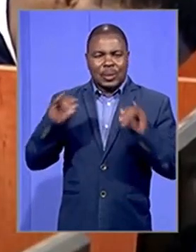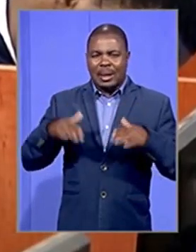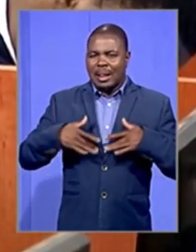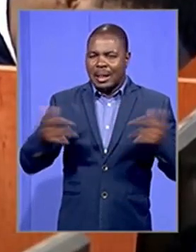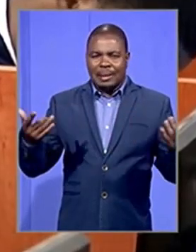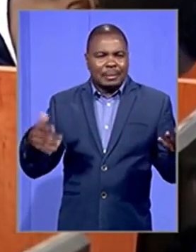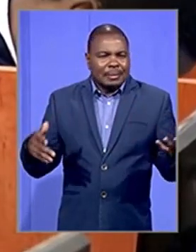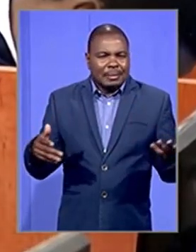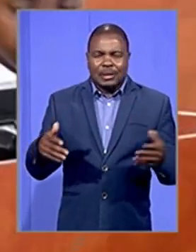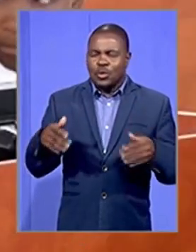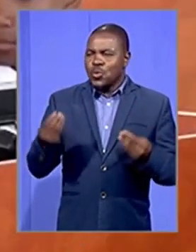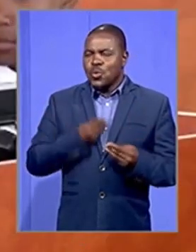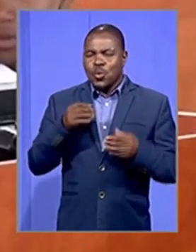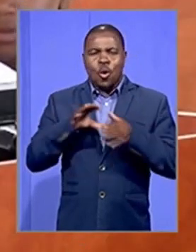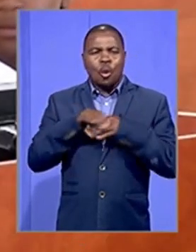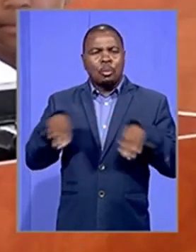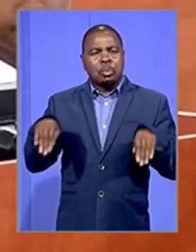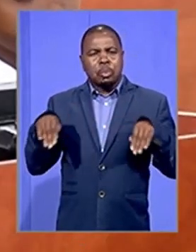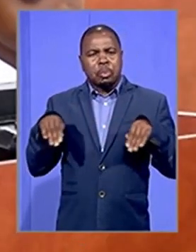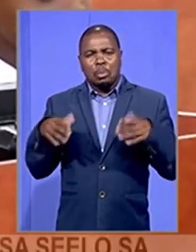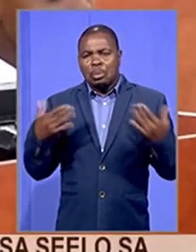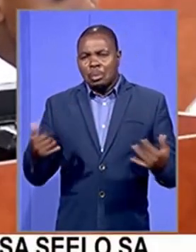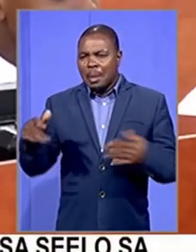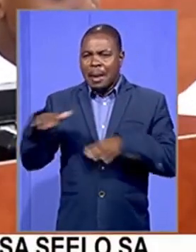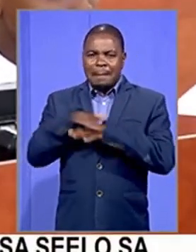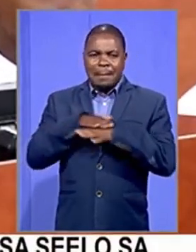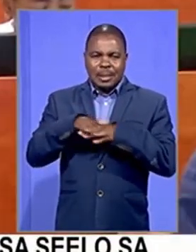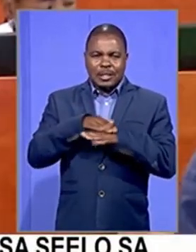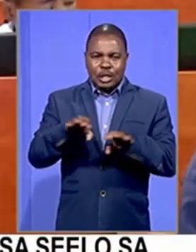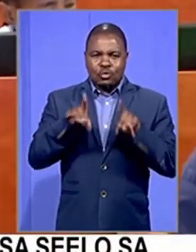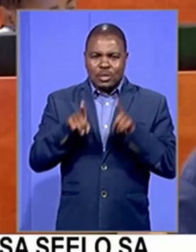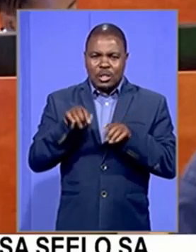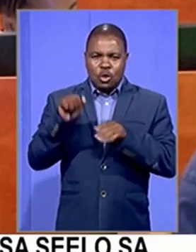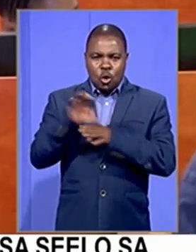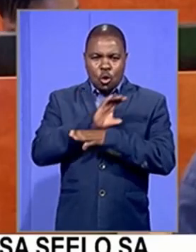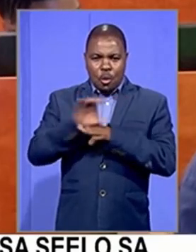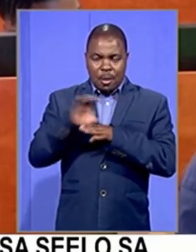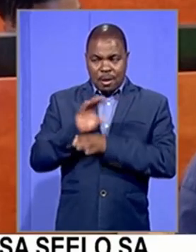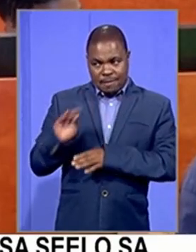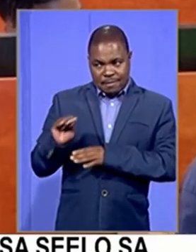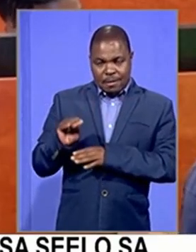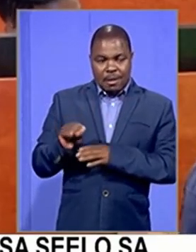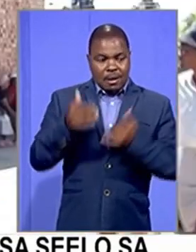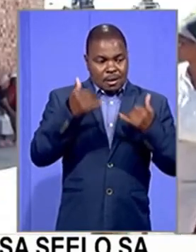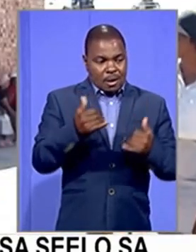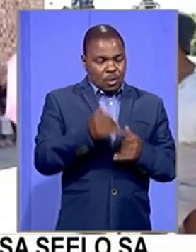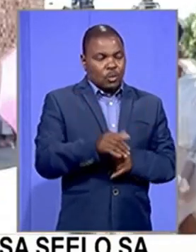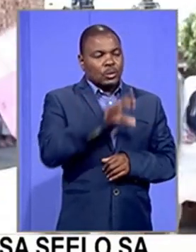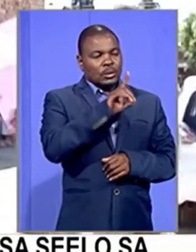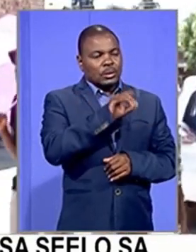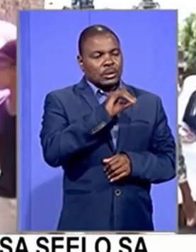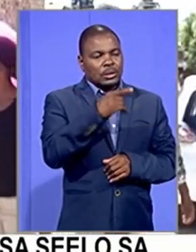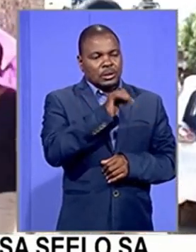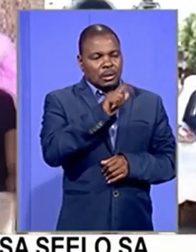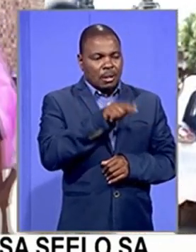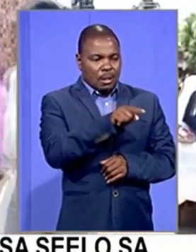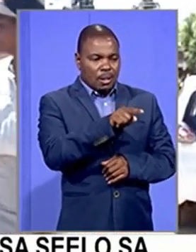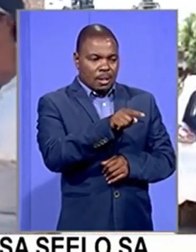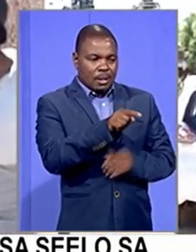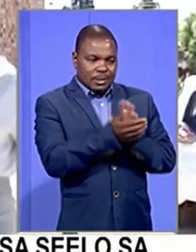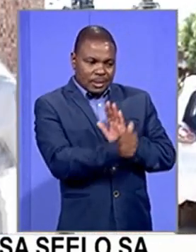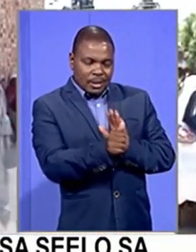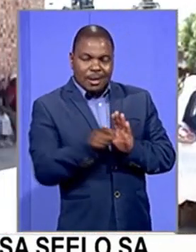dutse hae at least ba na le basic education ya computer. So this one ya digital e tlo ba movisetsa